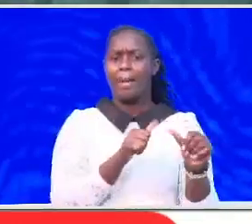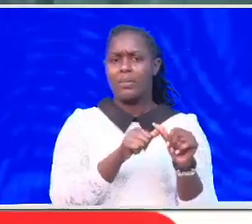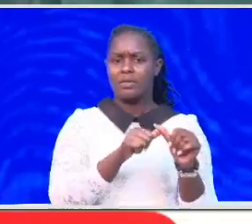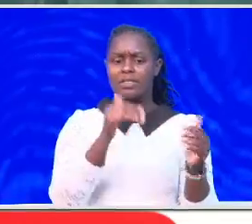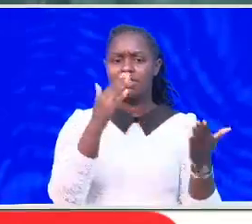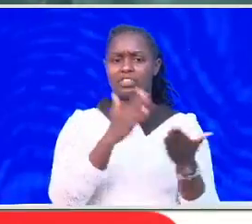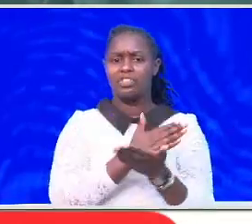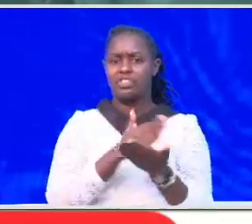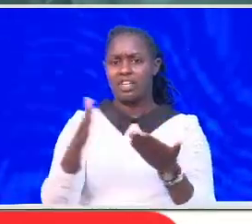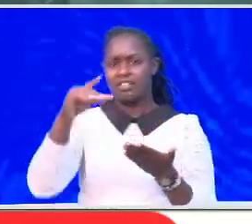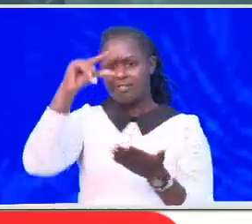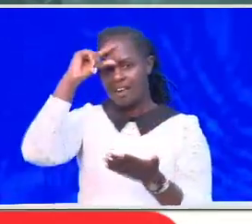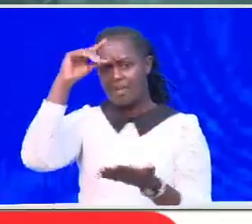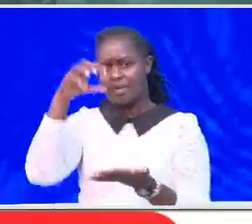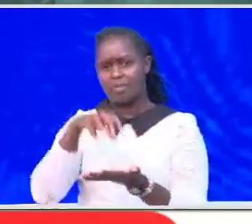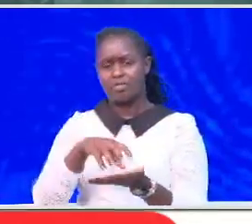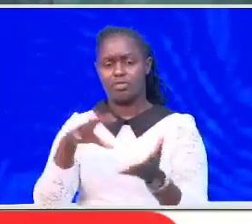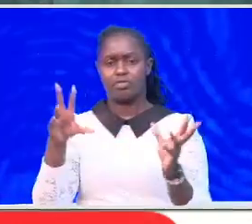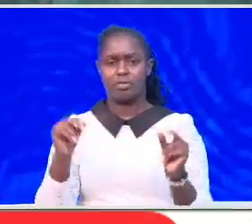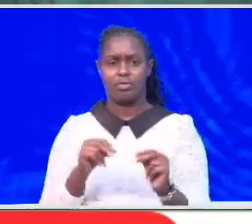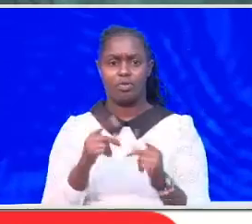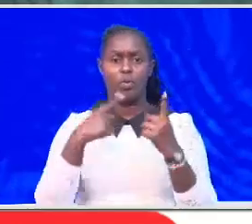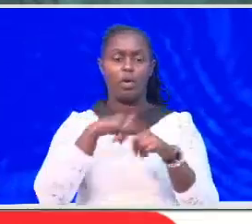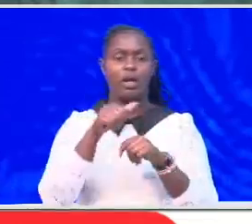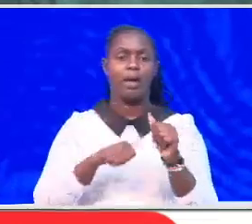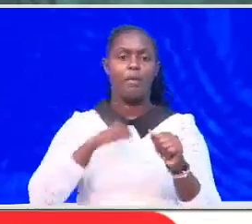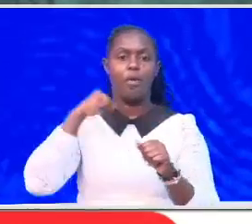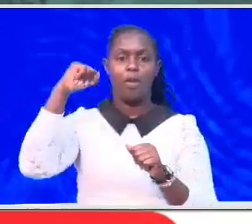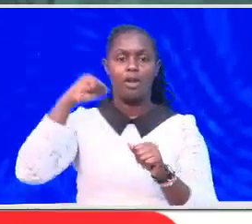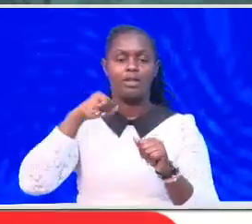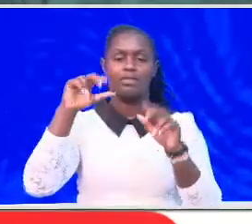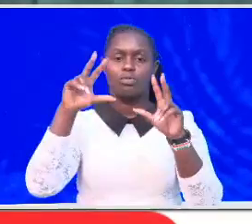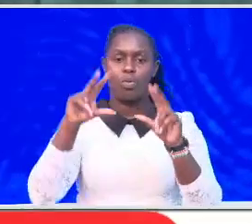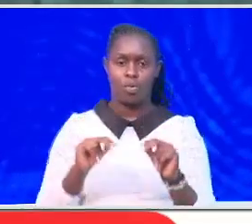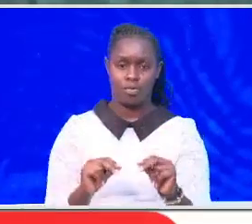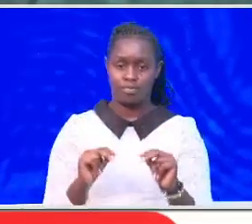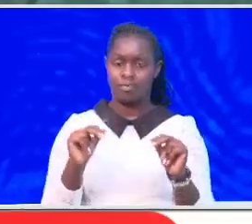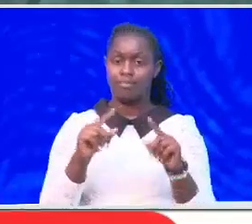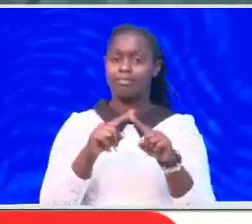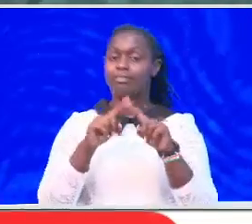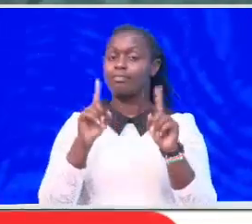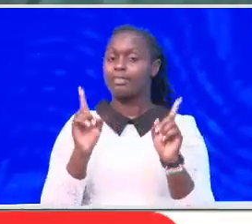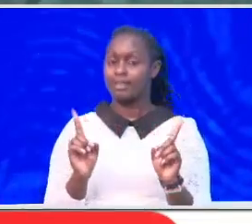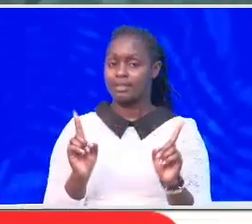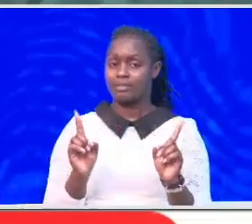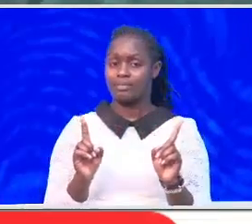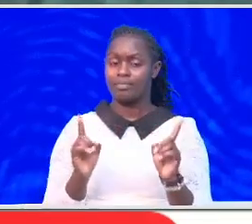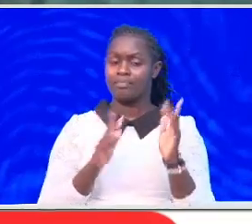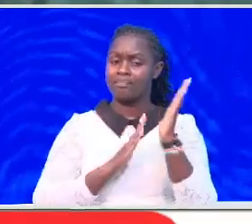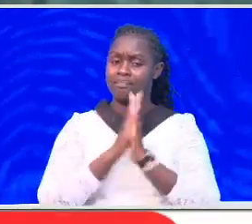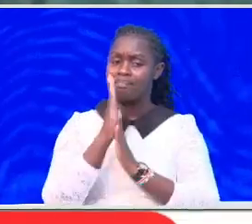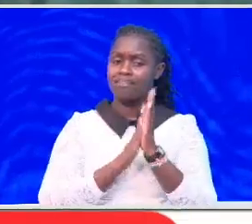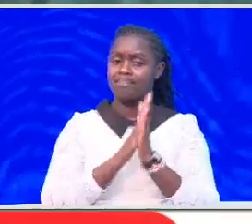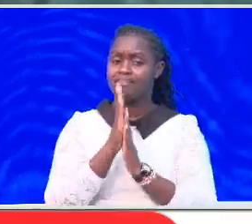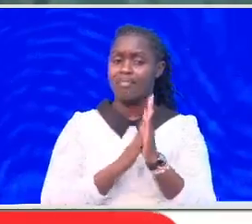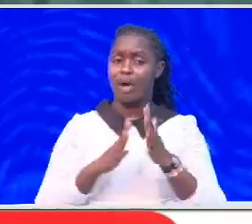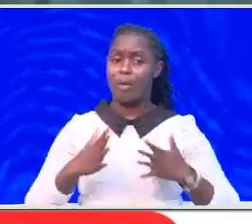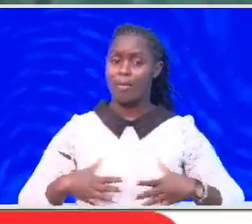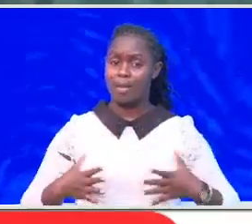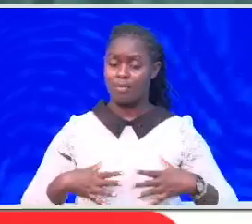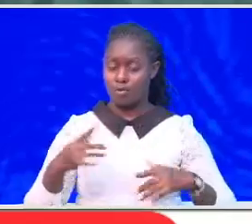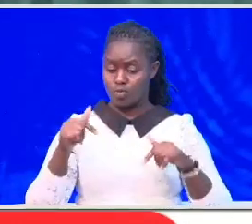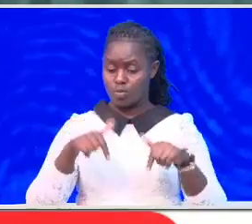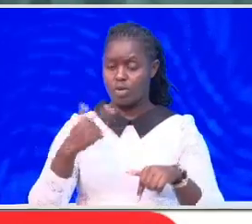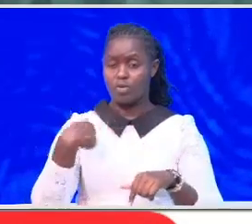sharing positions, not about politics that are interests of people. We are